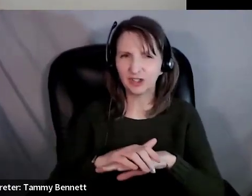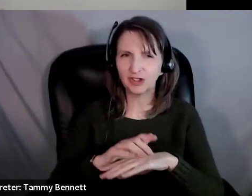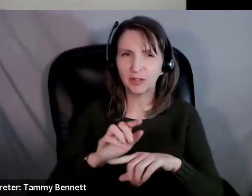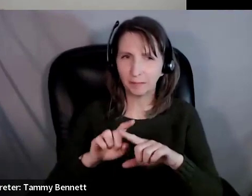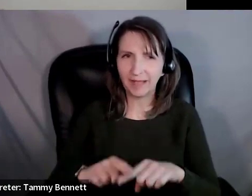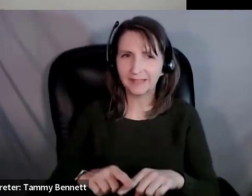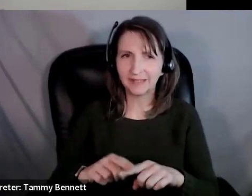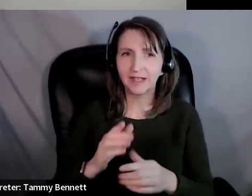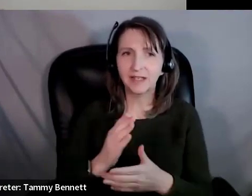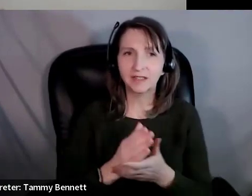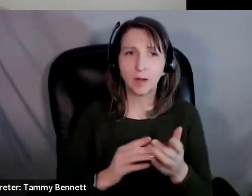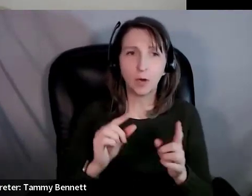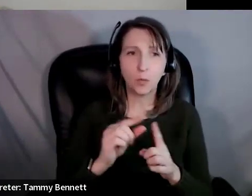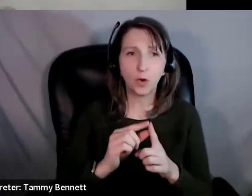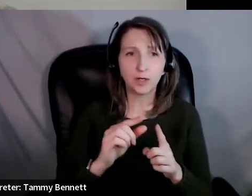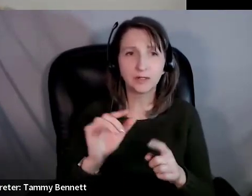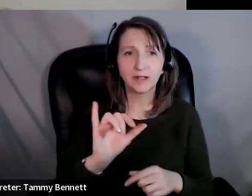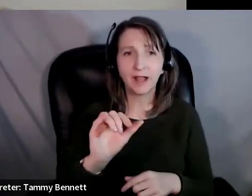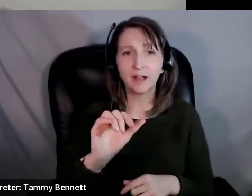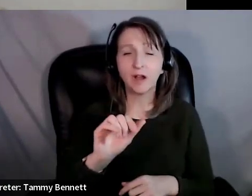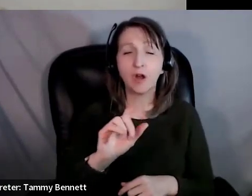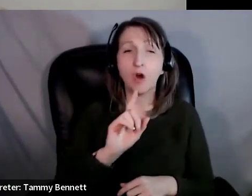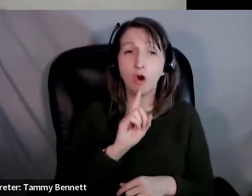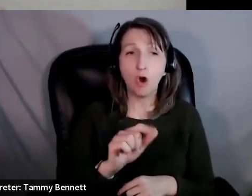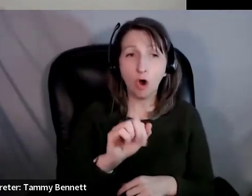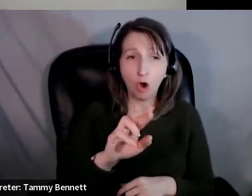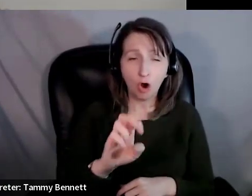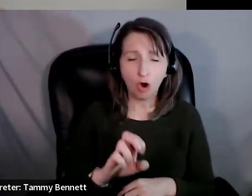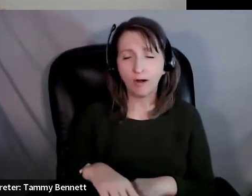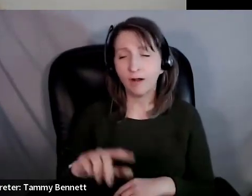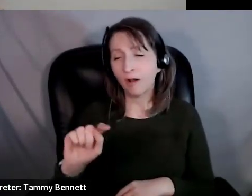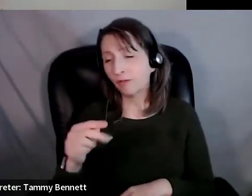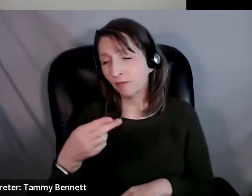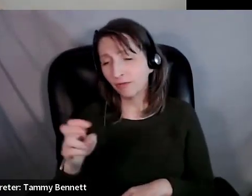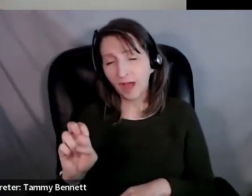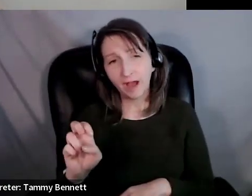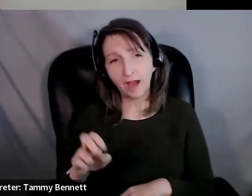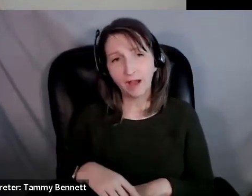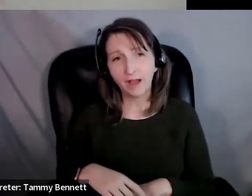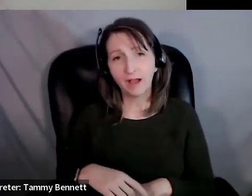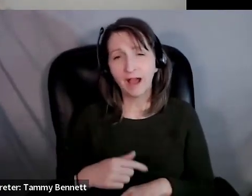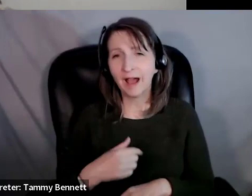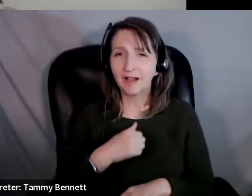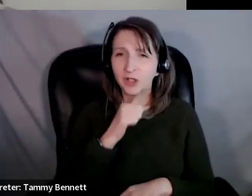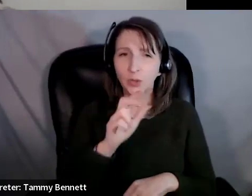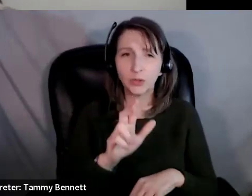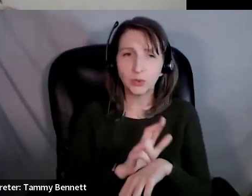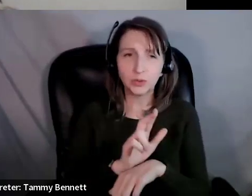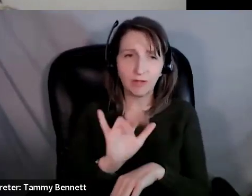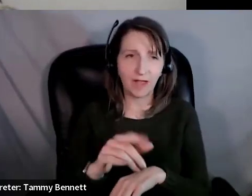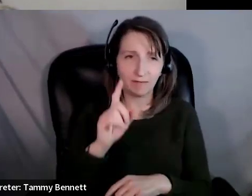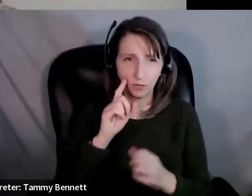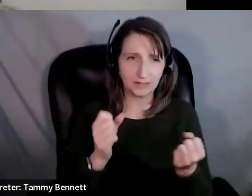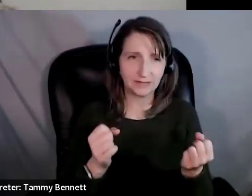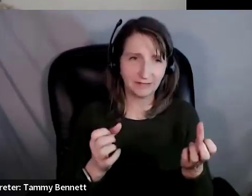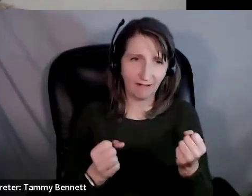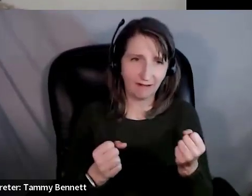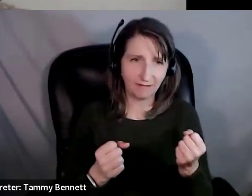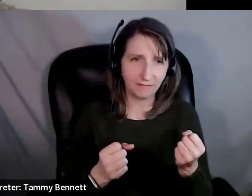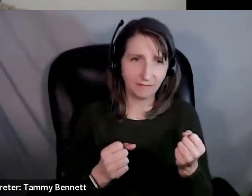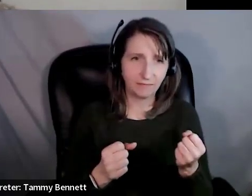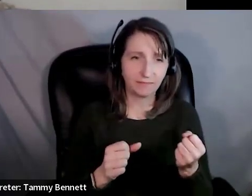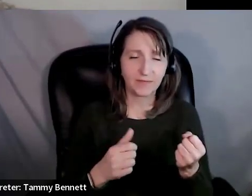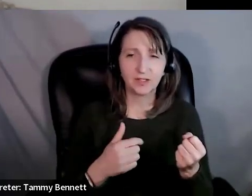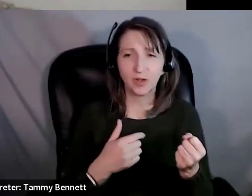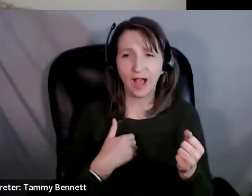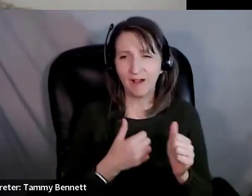are, you words like R and the, that I, you know, when I am emphasizing with sign, I don't use. So I do stay away from touch chat if I, if